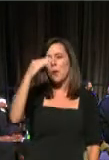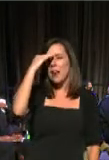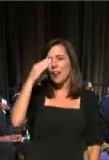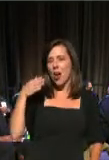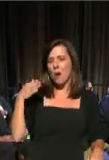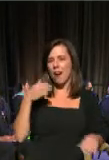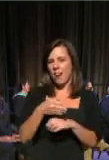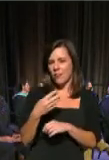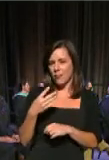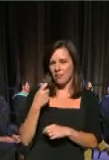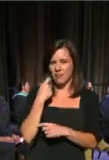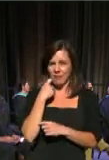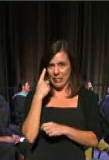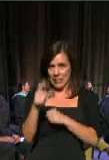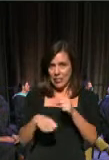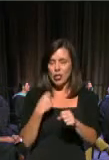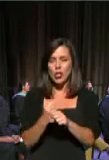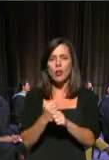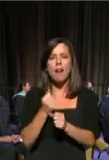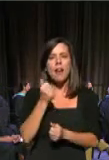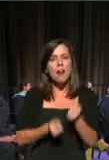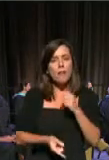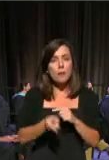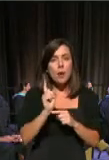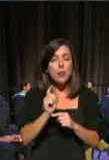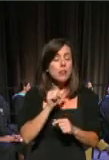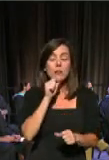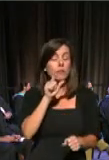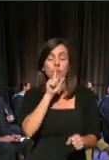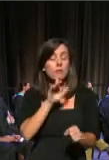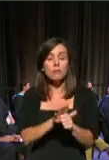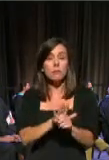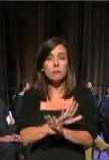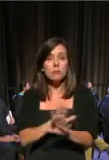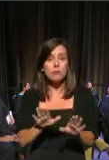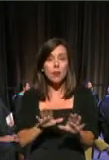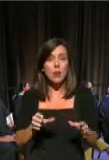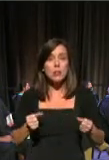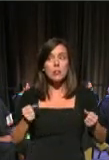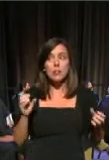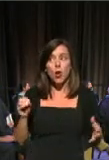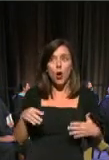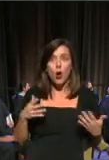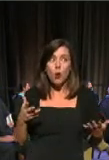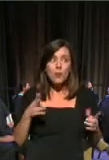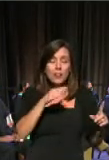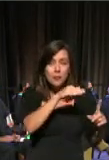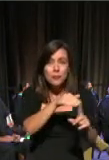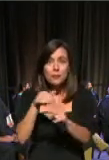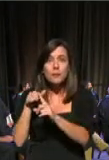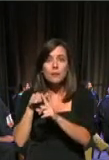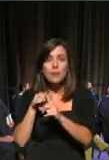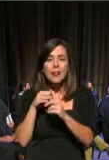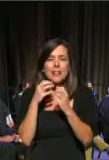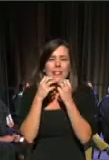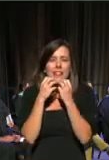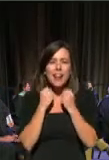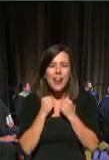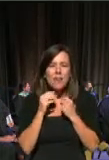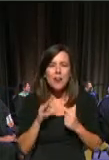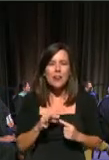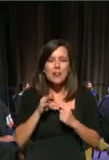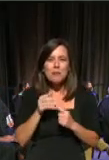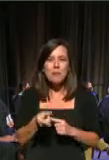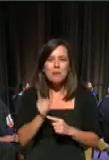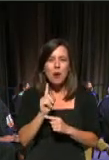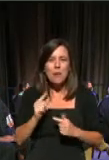this past year that every minute is not promised. So, this is a reminder to savor the special